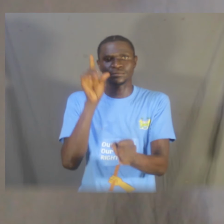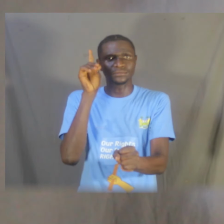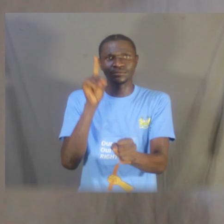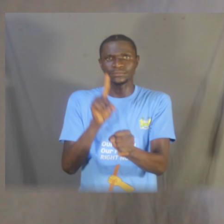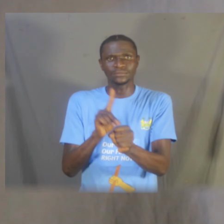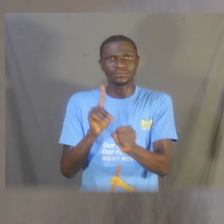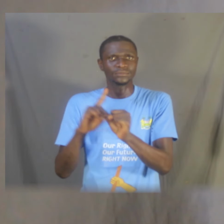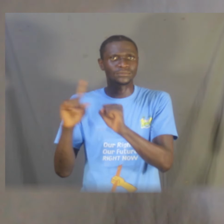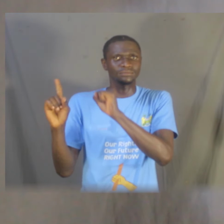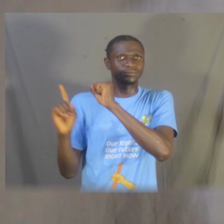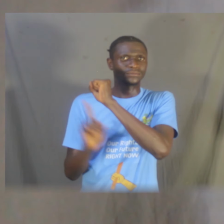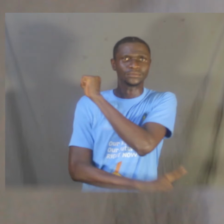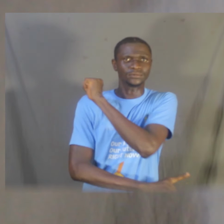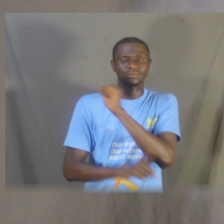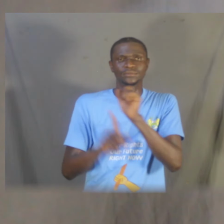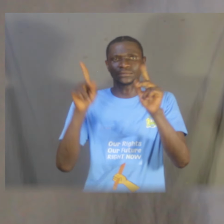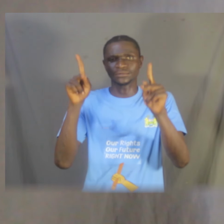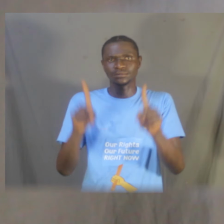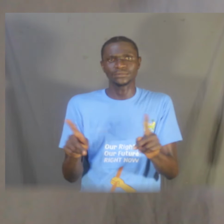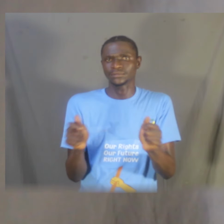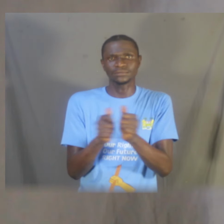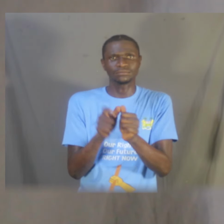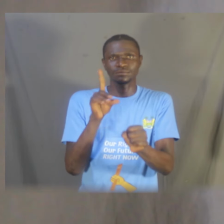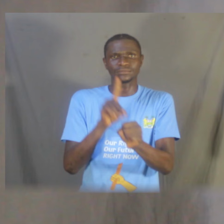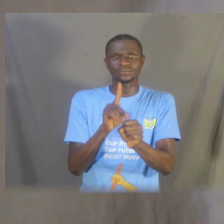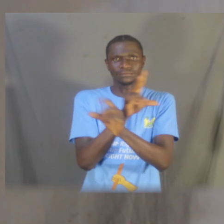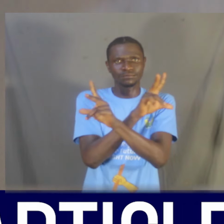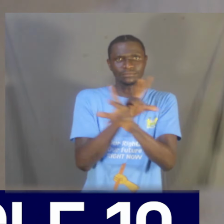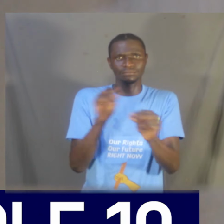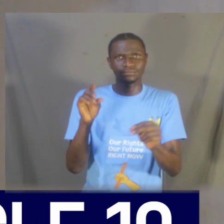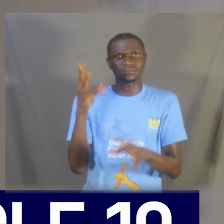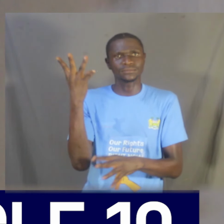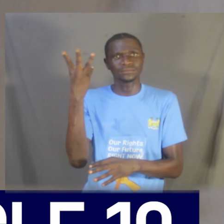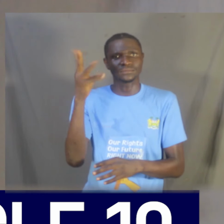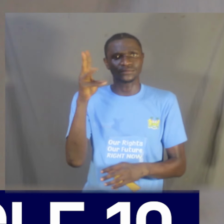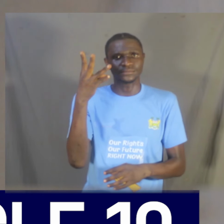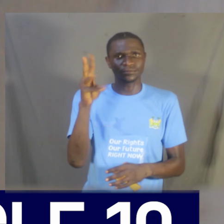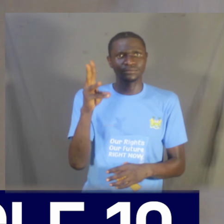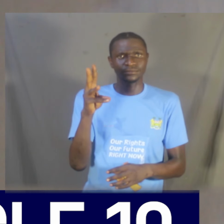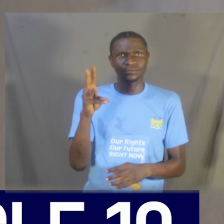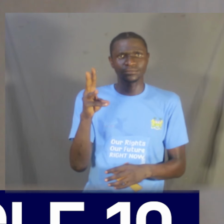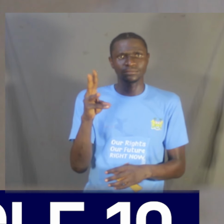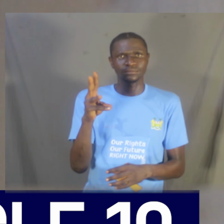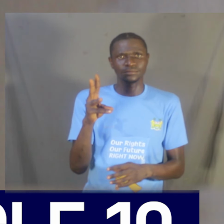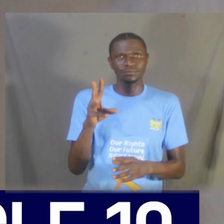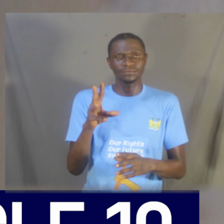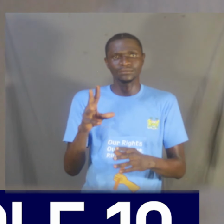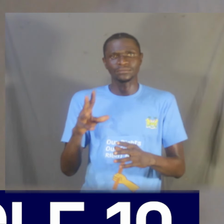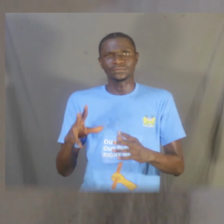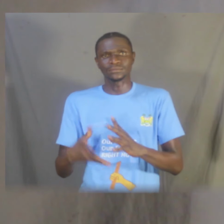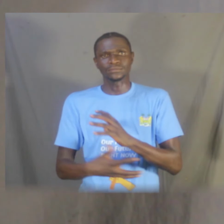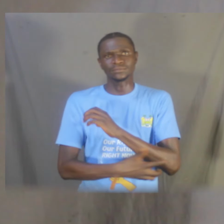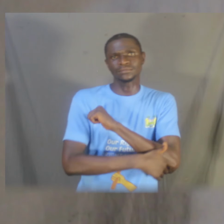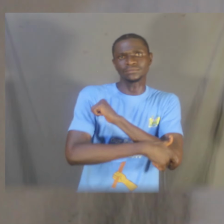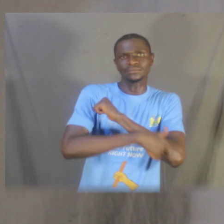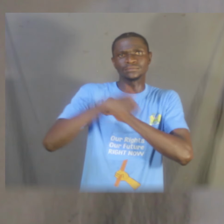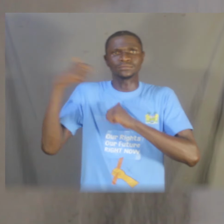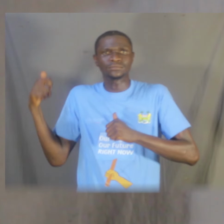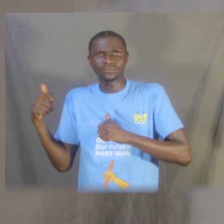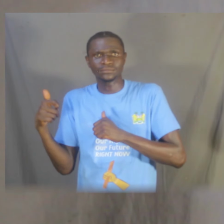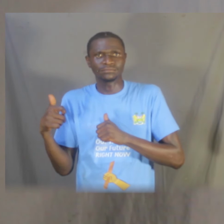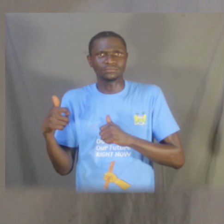movement, residency, and nationalities of persons with disabilities. Article 19. Living independently.